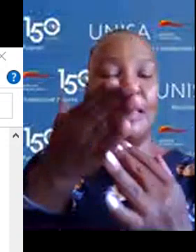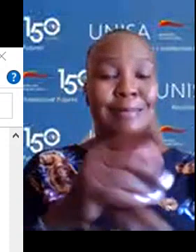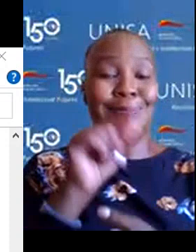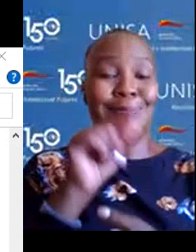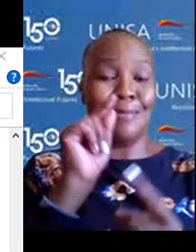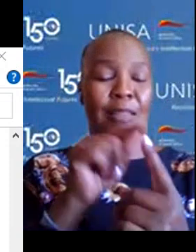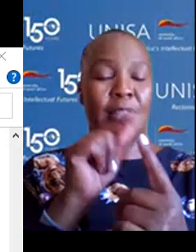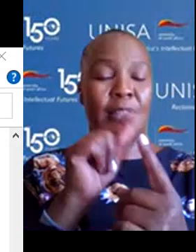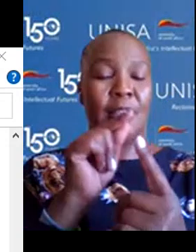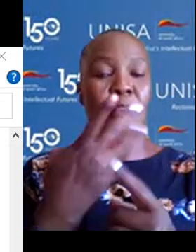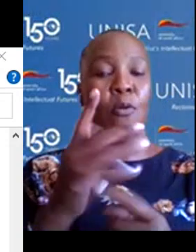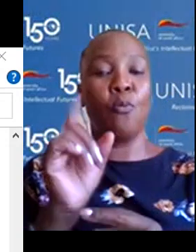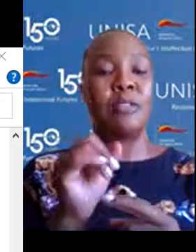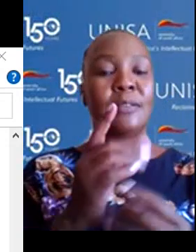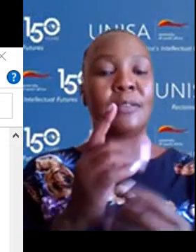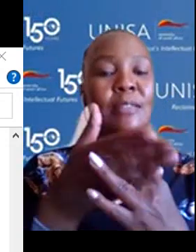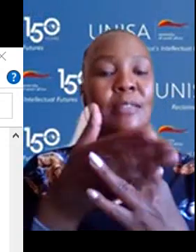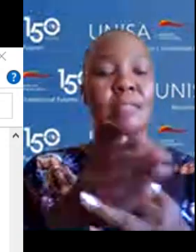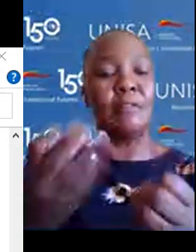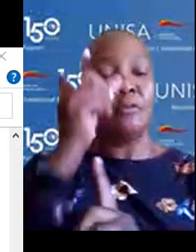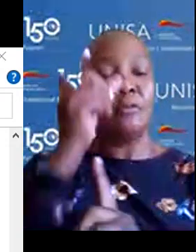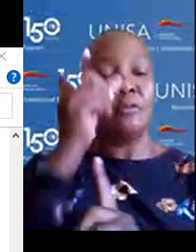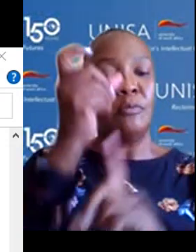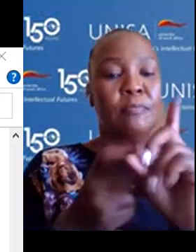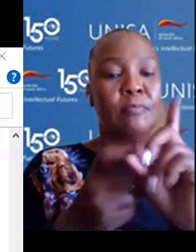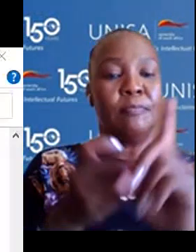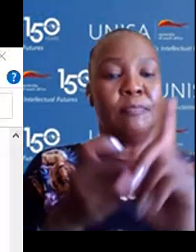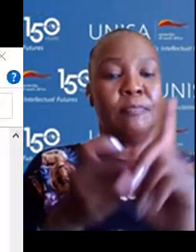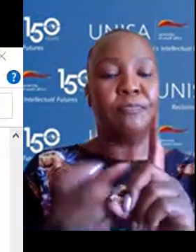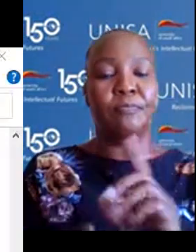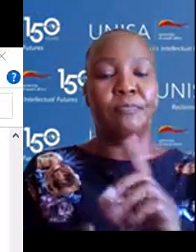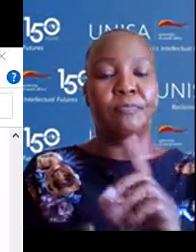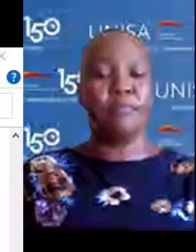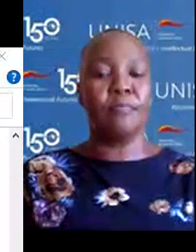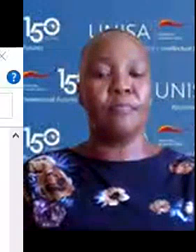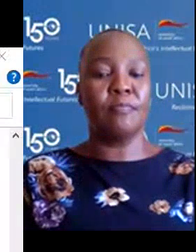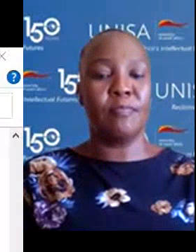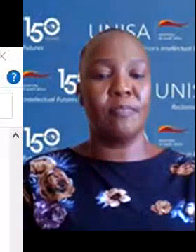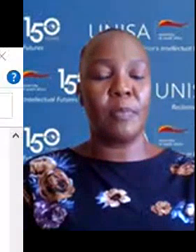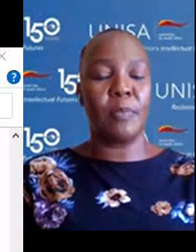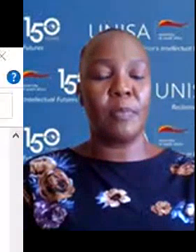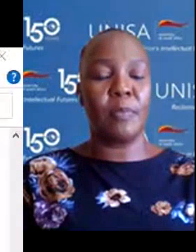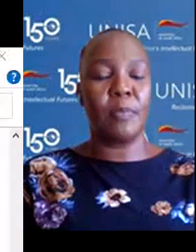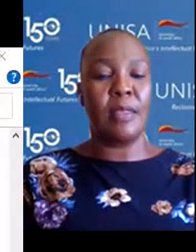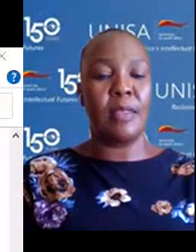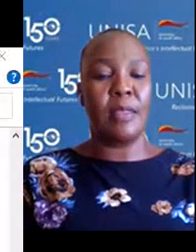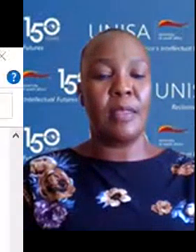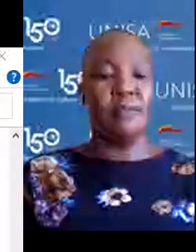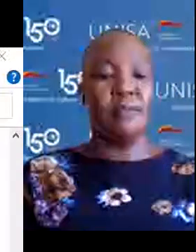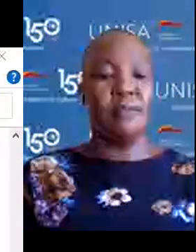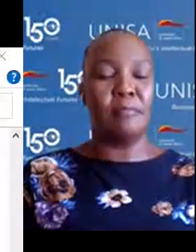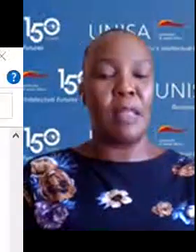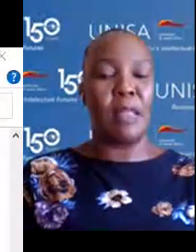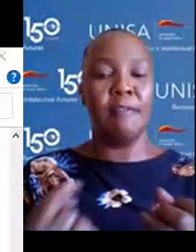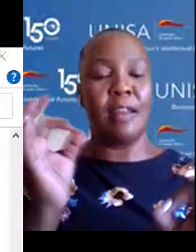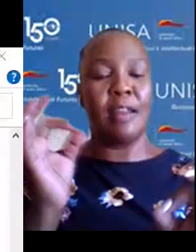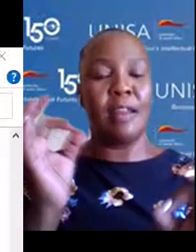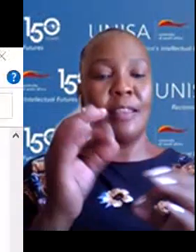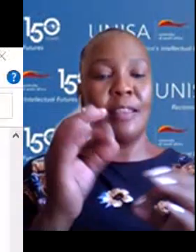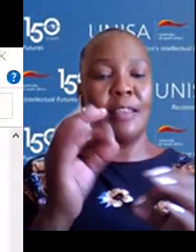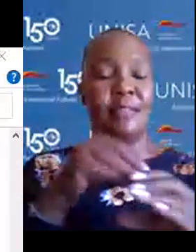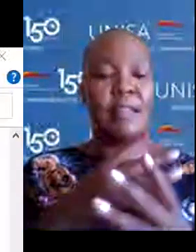about blocking downloads. I see mine's not activated yet. It's probably because I have nothing inside of it. So there's nothing to download, to be honest. It's